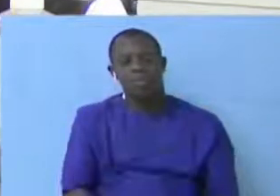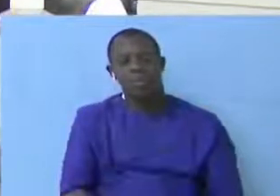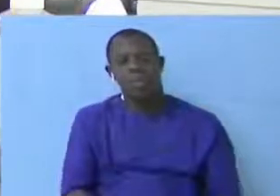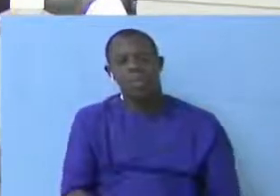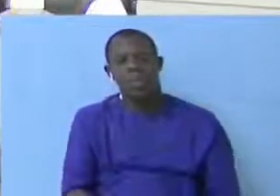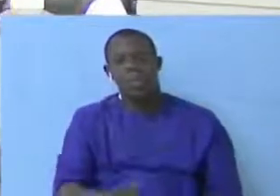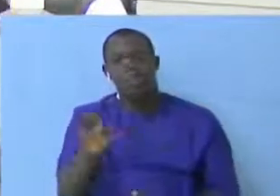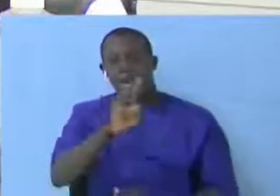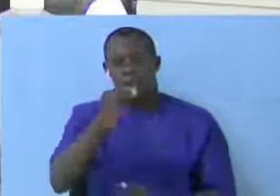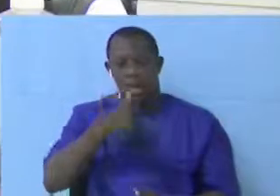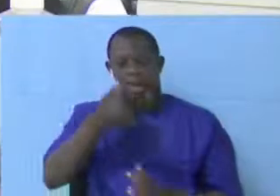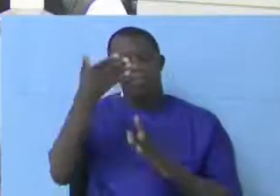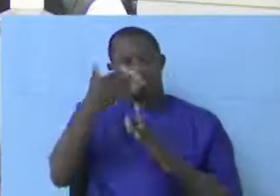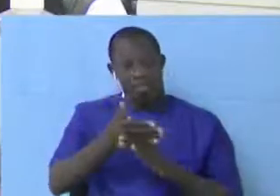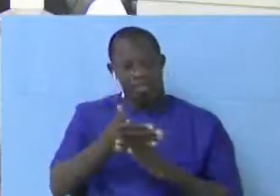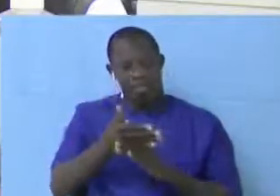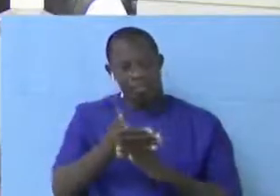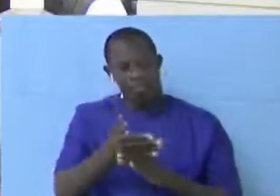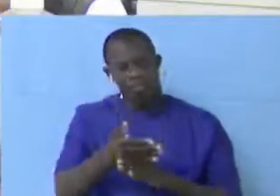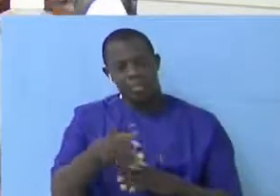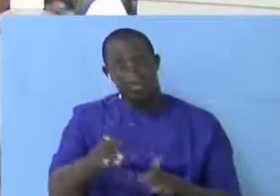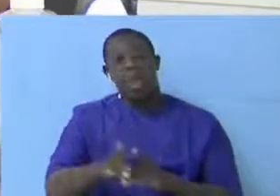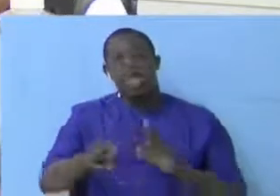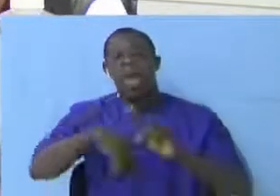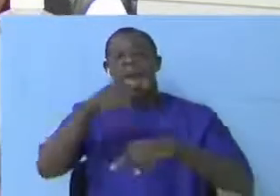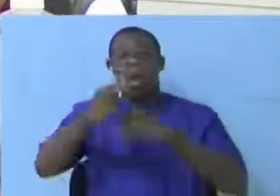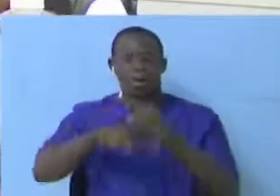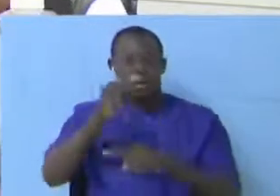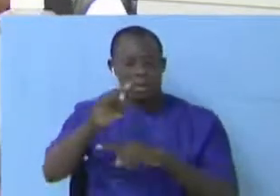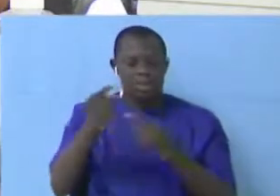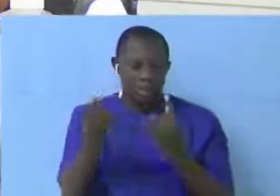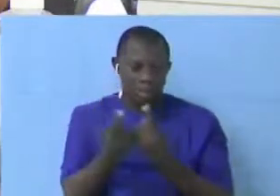in my belief, as a result